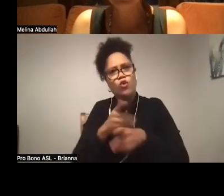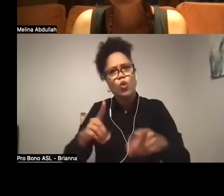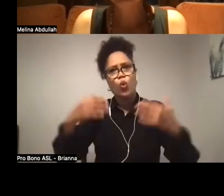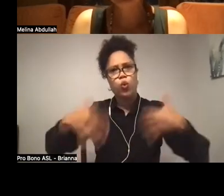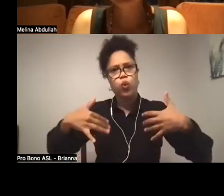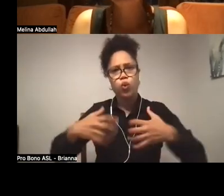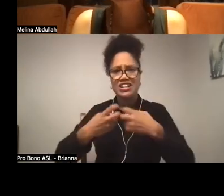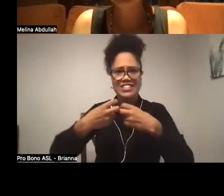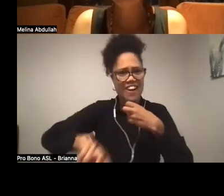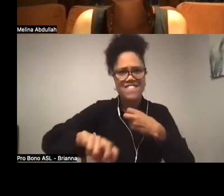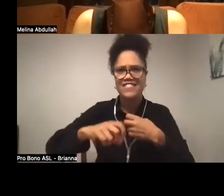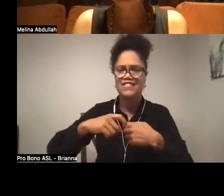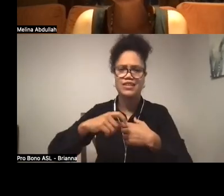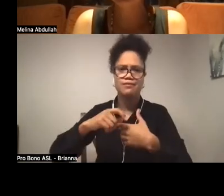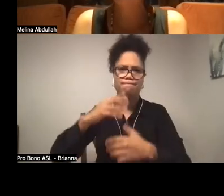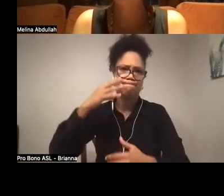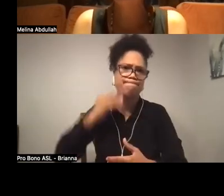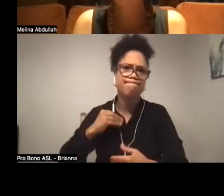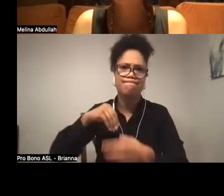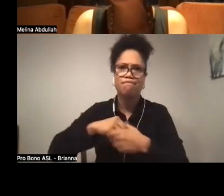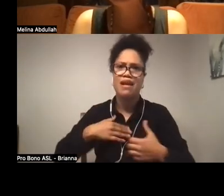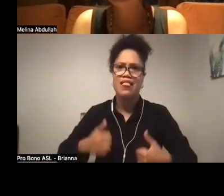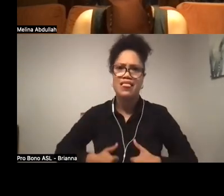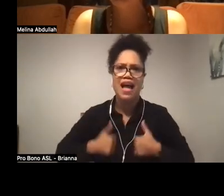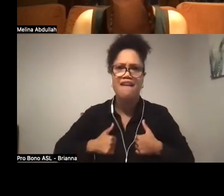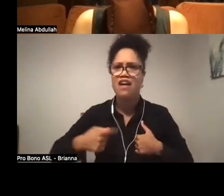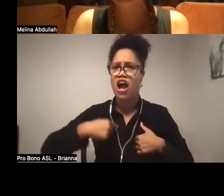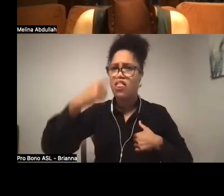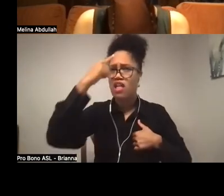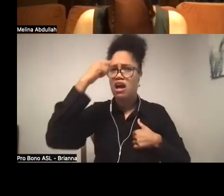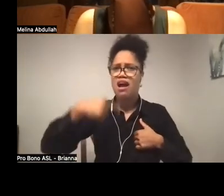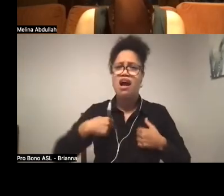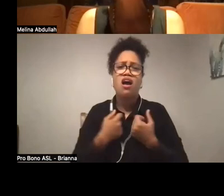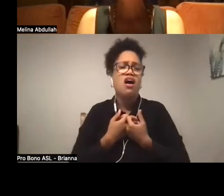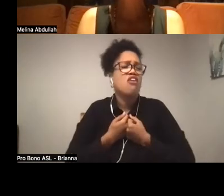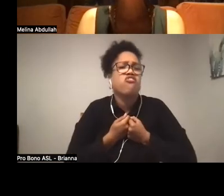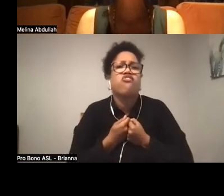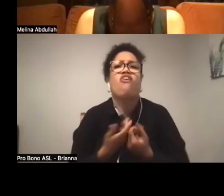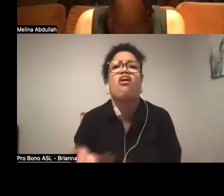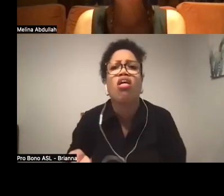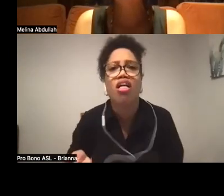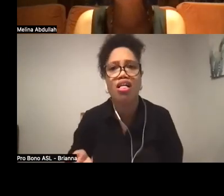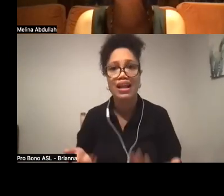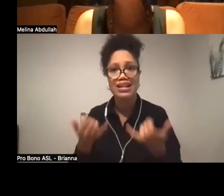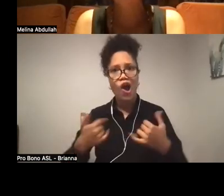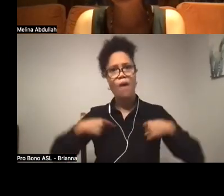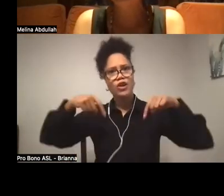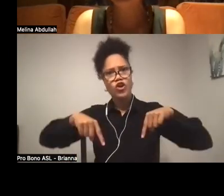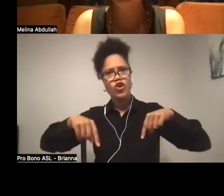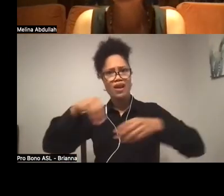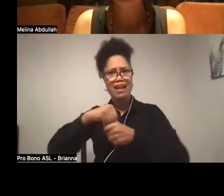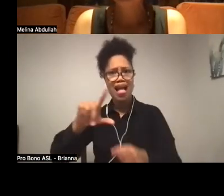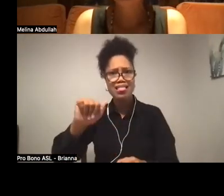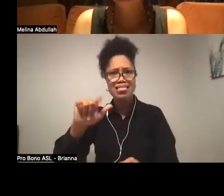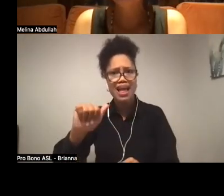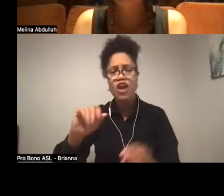time in my life, a time when I felt like I was going to completely fall, right? Here I am in Los Angeles with no family